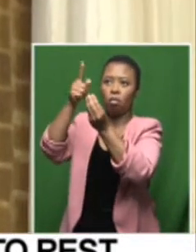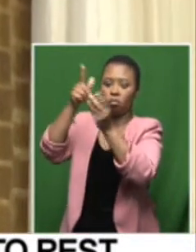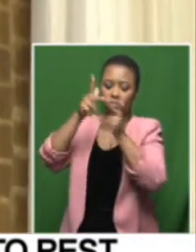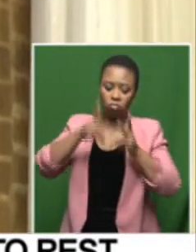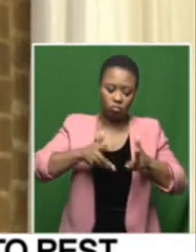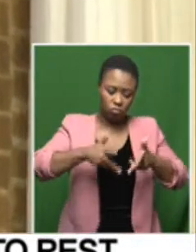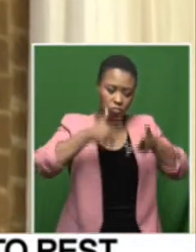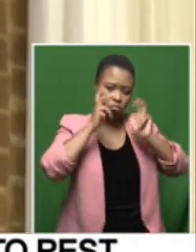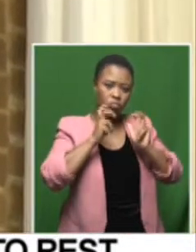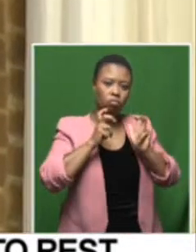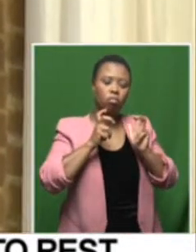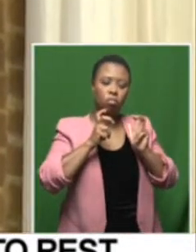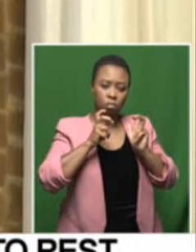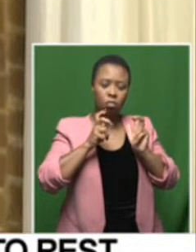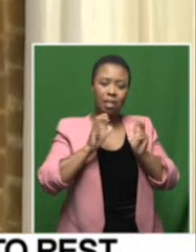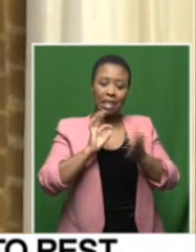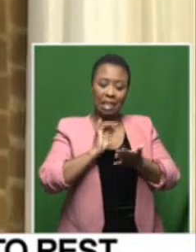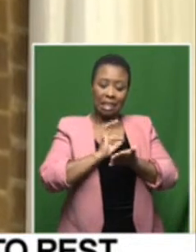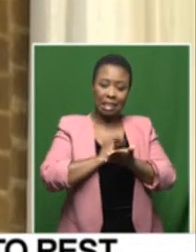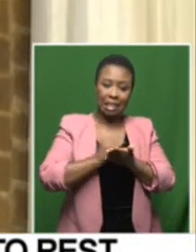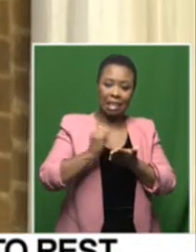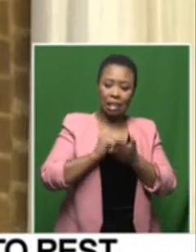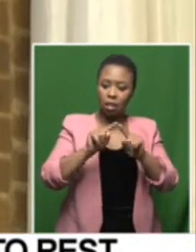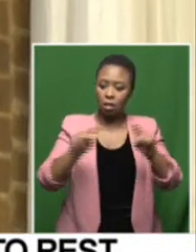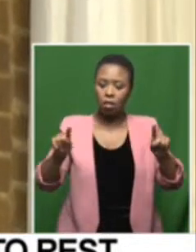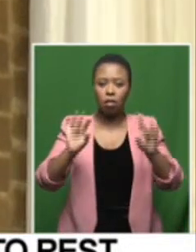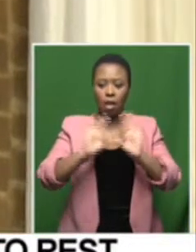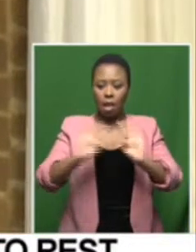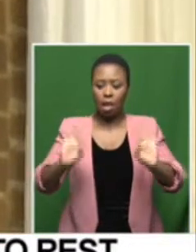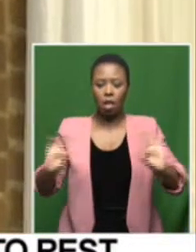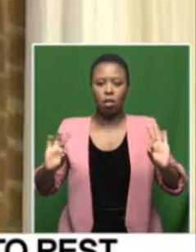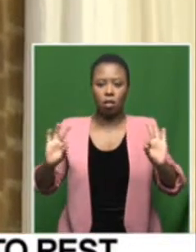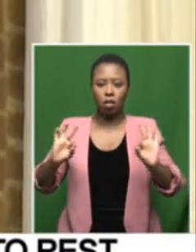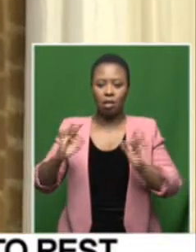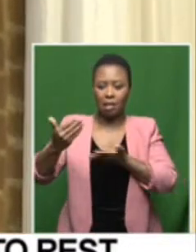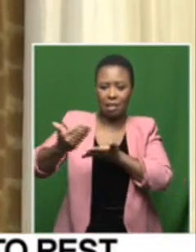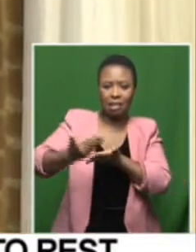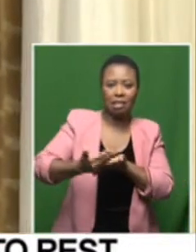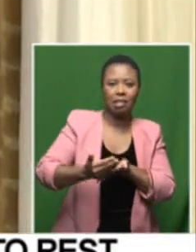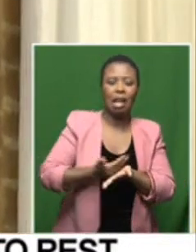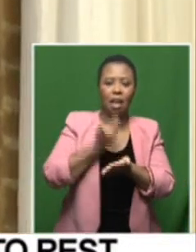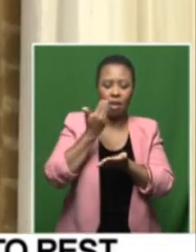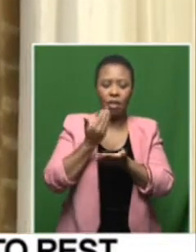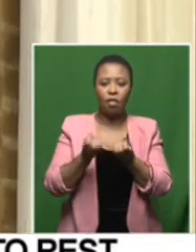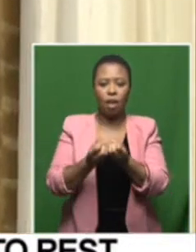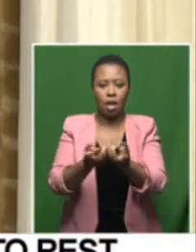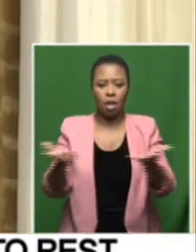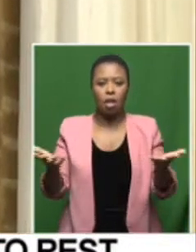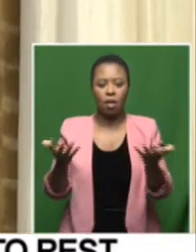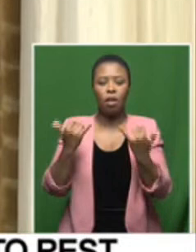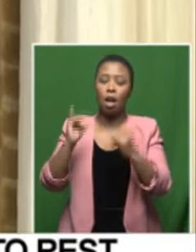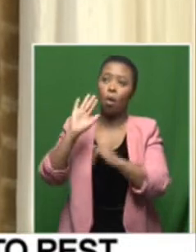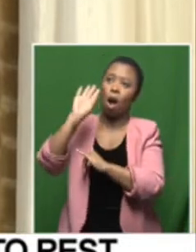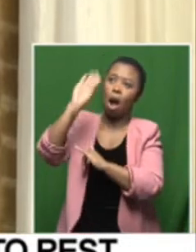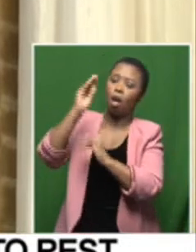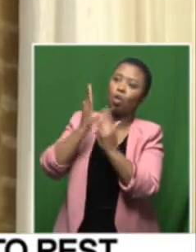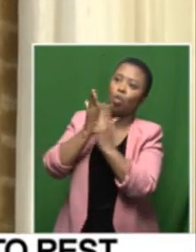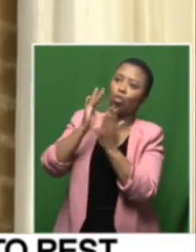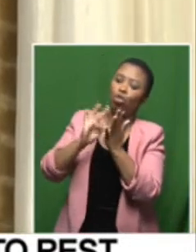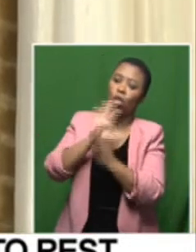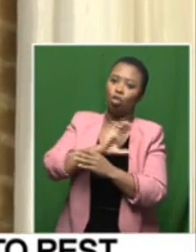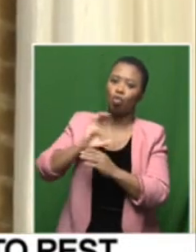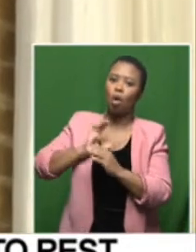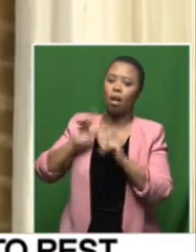Cleanse them of their sins and grant them the fullness of redemption. We ask this through Christ our Lord.